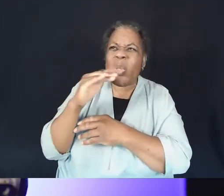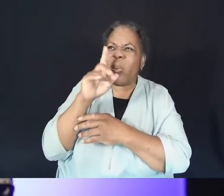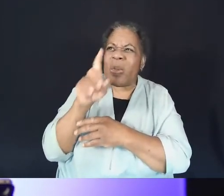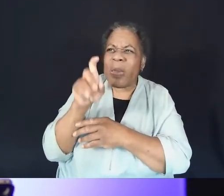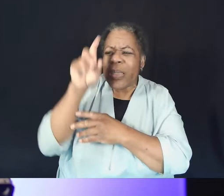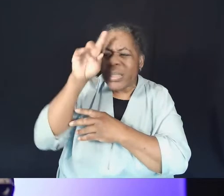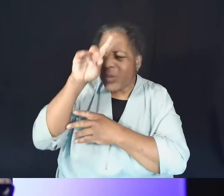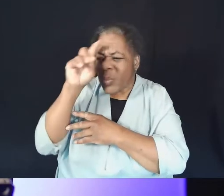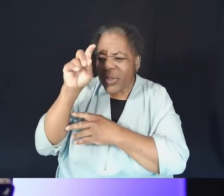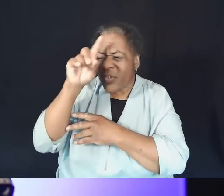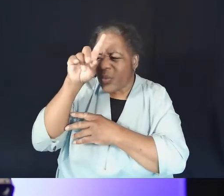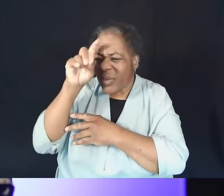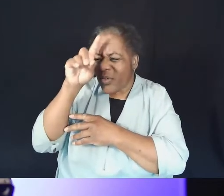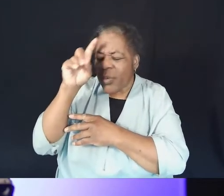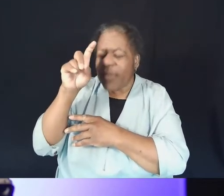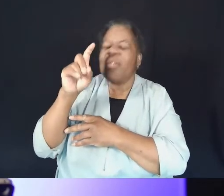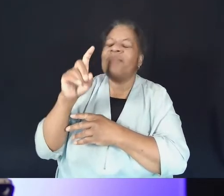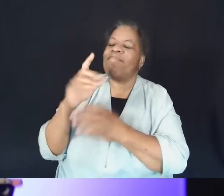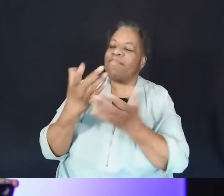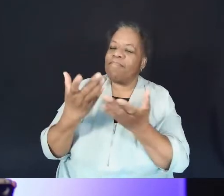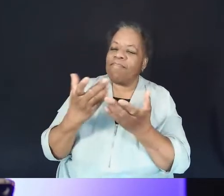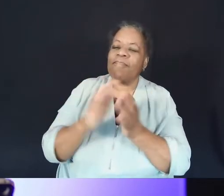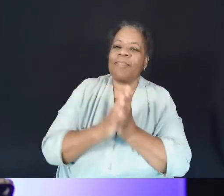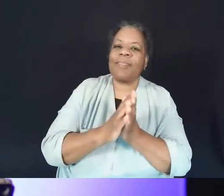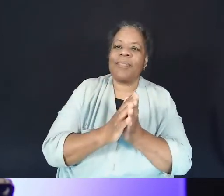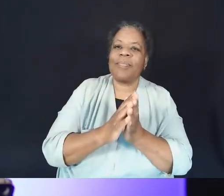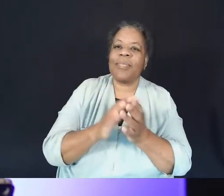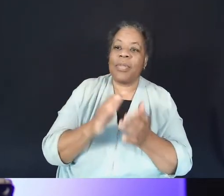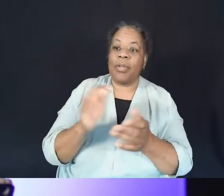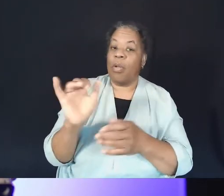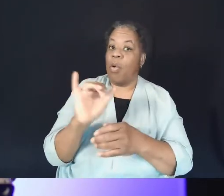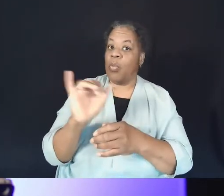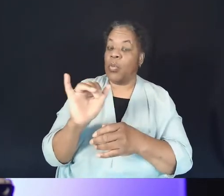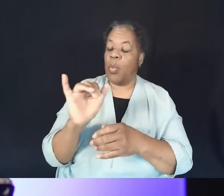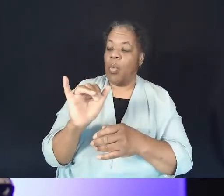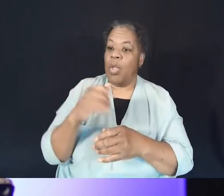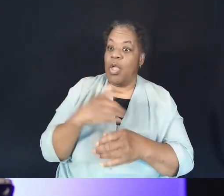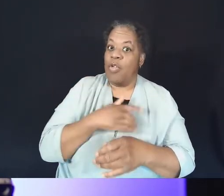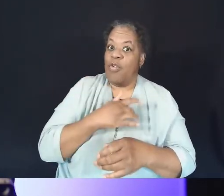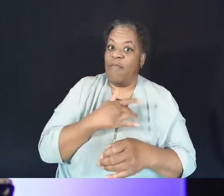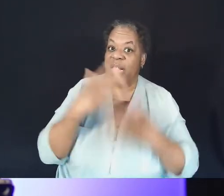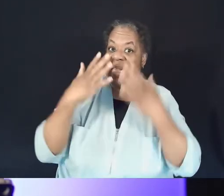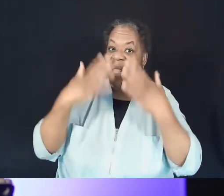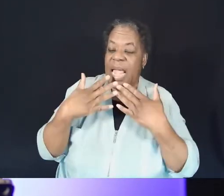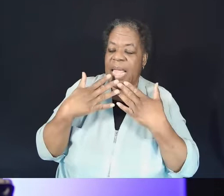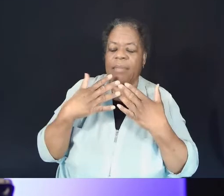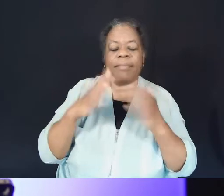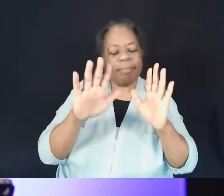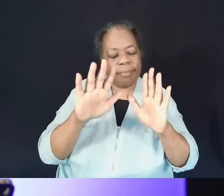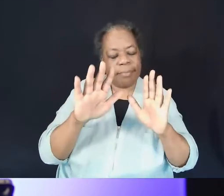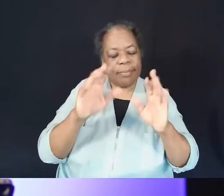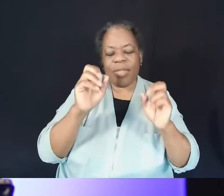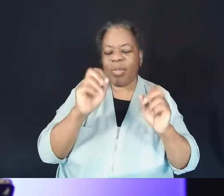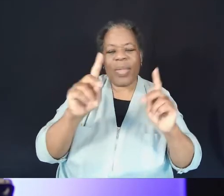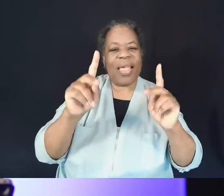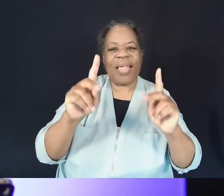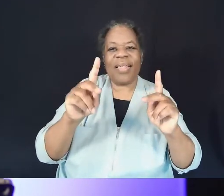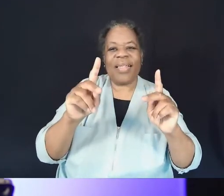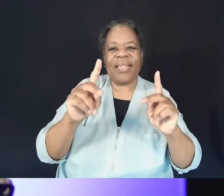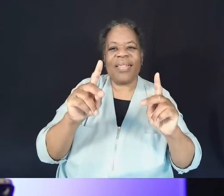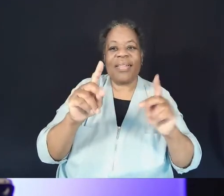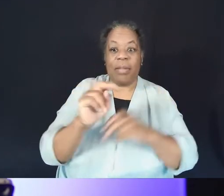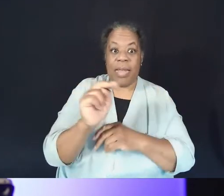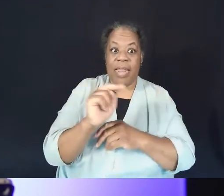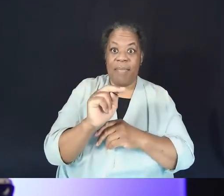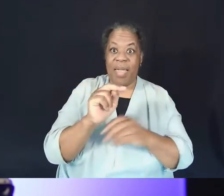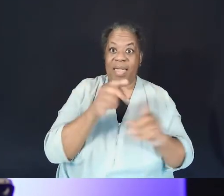Further, if you're feeling a sense of sadness, it's okay to not feel okay. Did you catch that in Nehemiah?